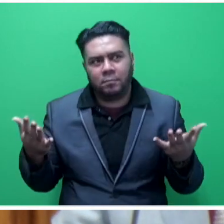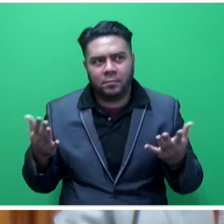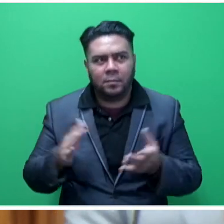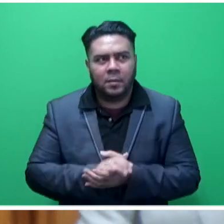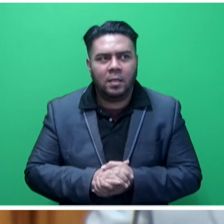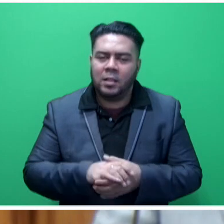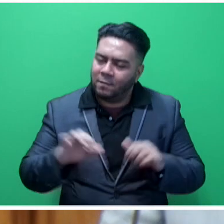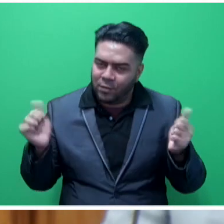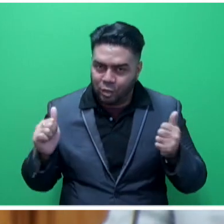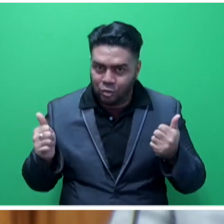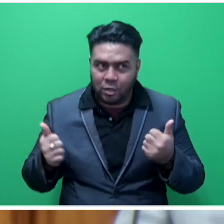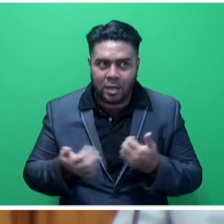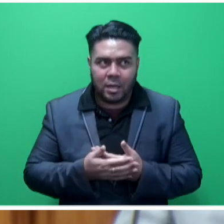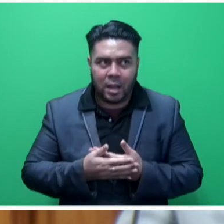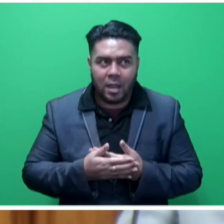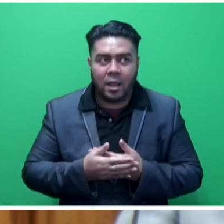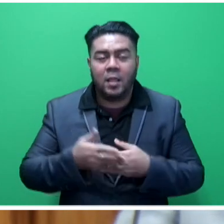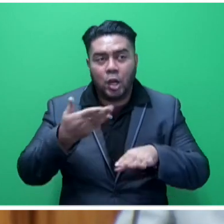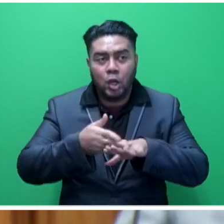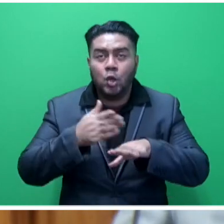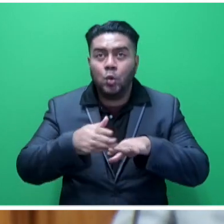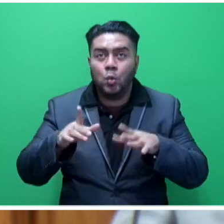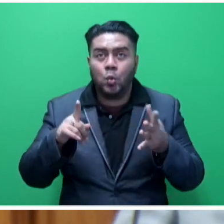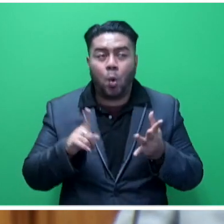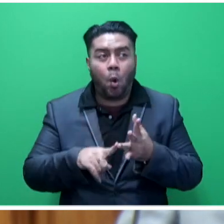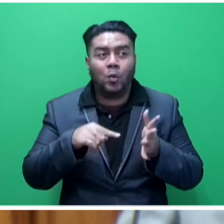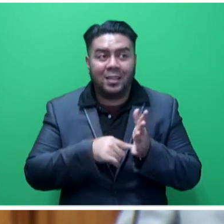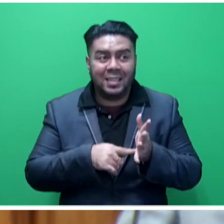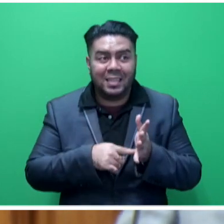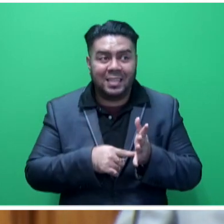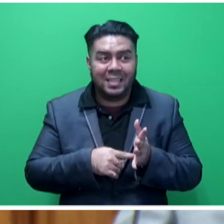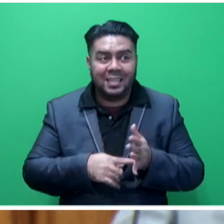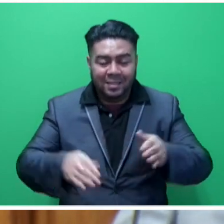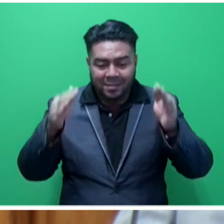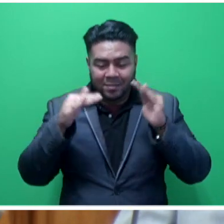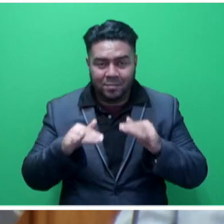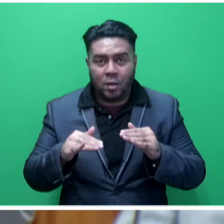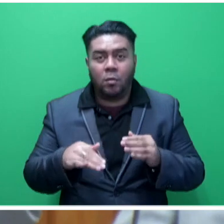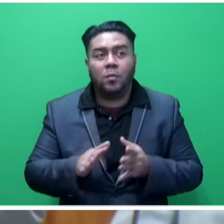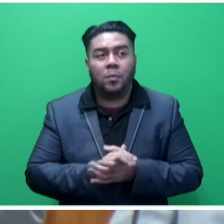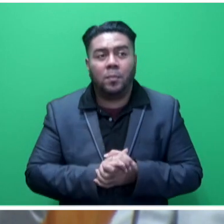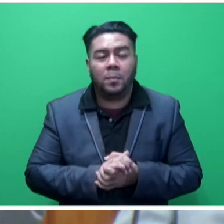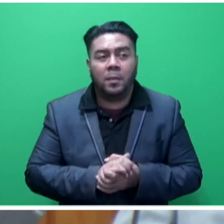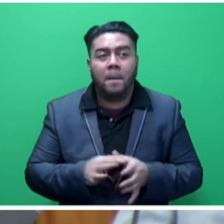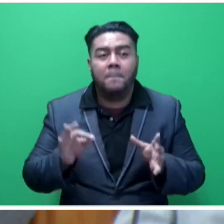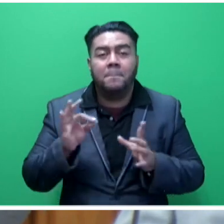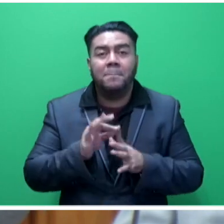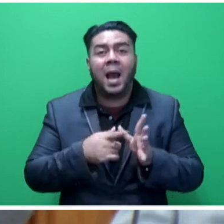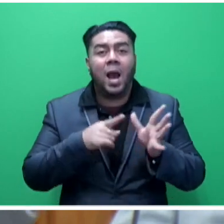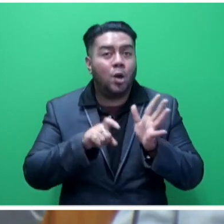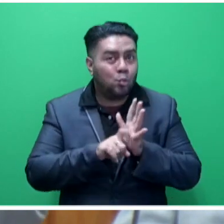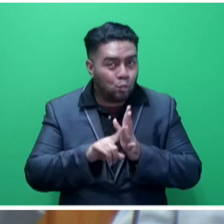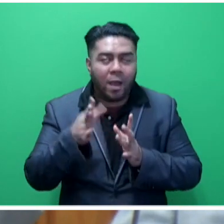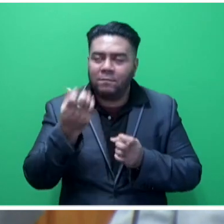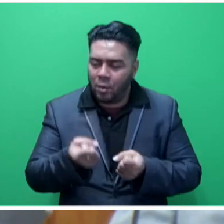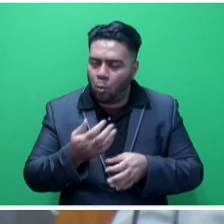that's been completed. The new operating theatre, the new post-anesthetic recovery unit up at the top, and also the